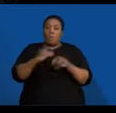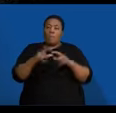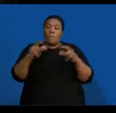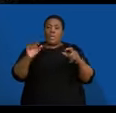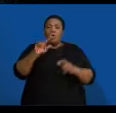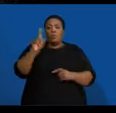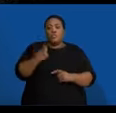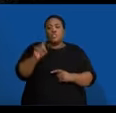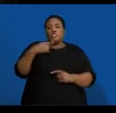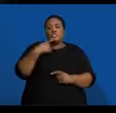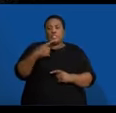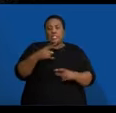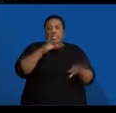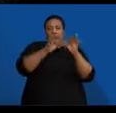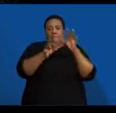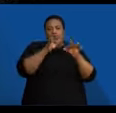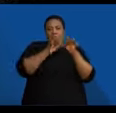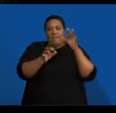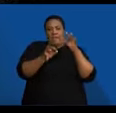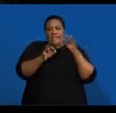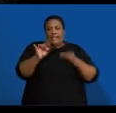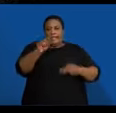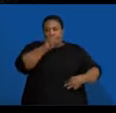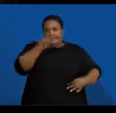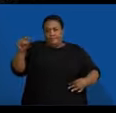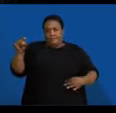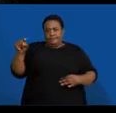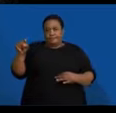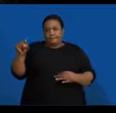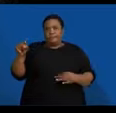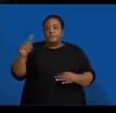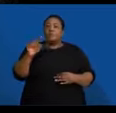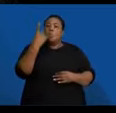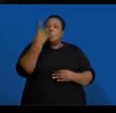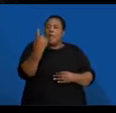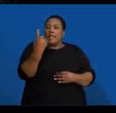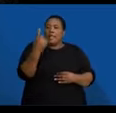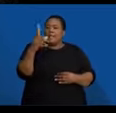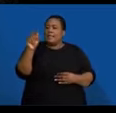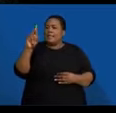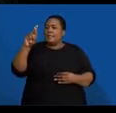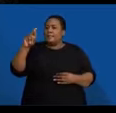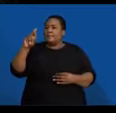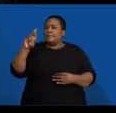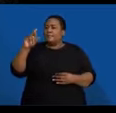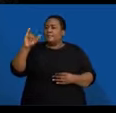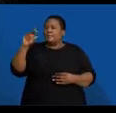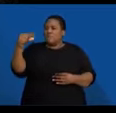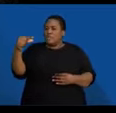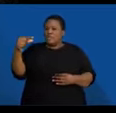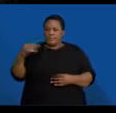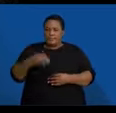it says, simplify the following expression into one trigonometric term.